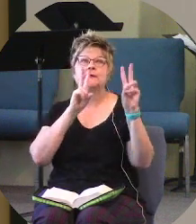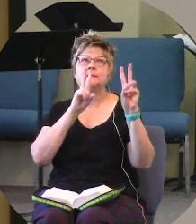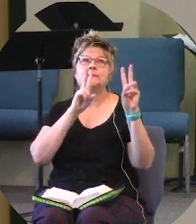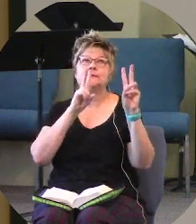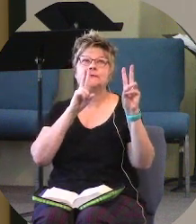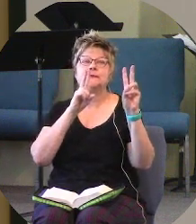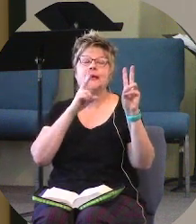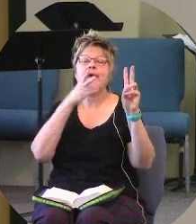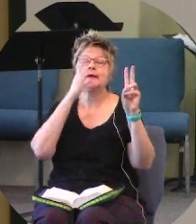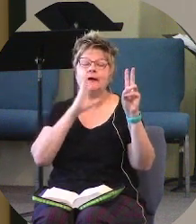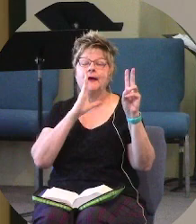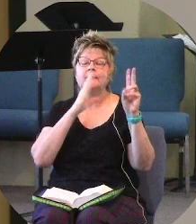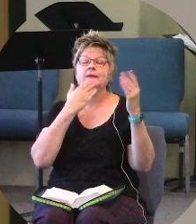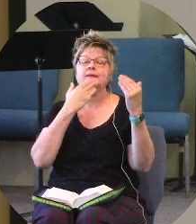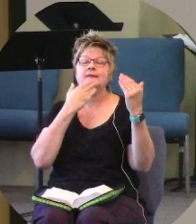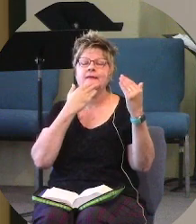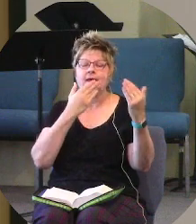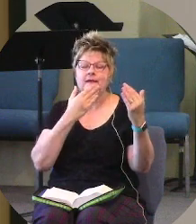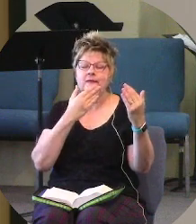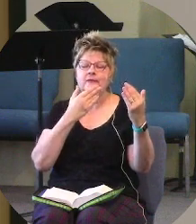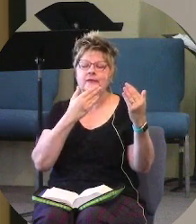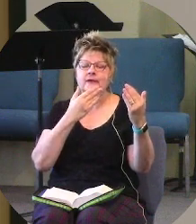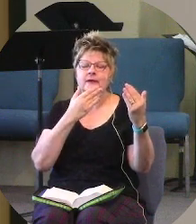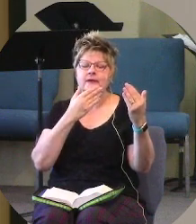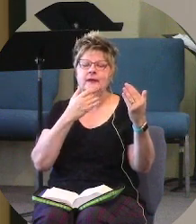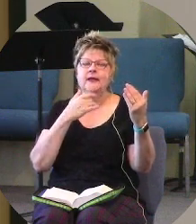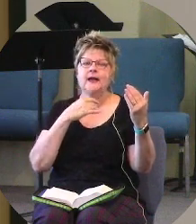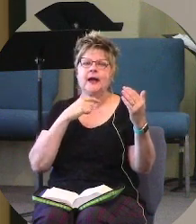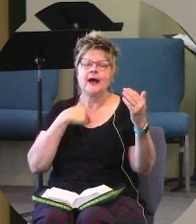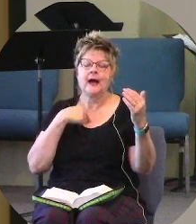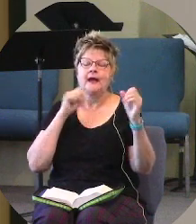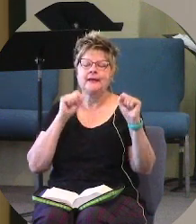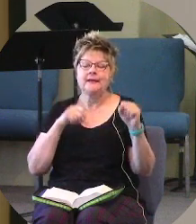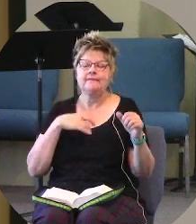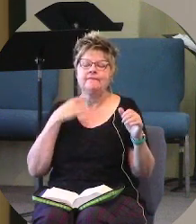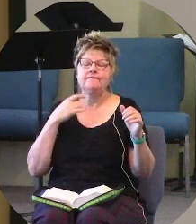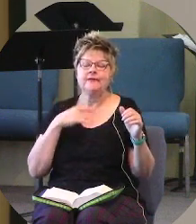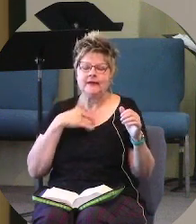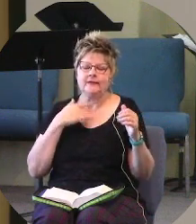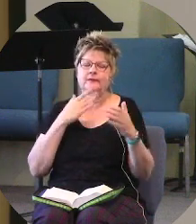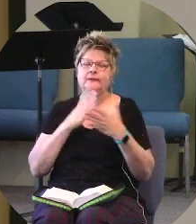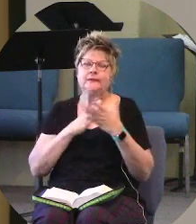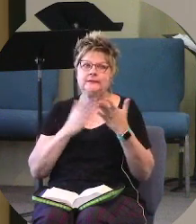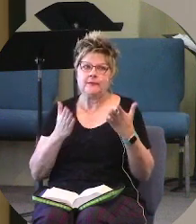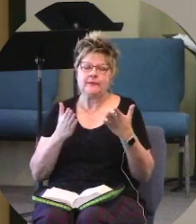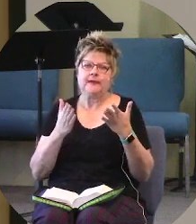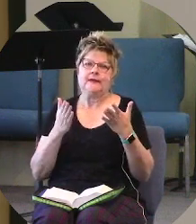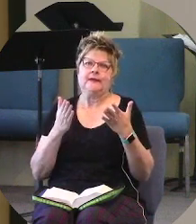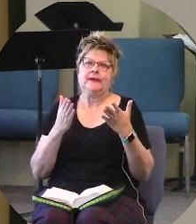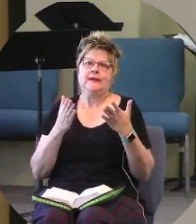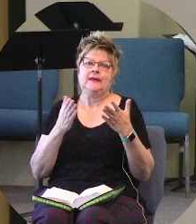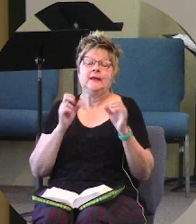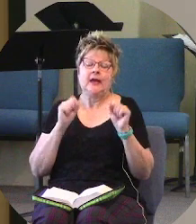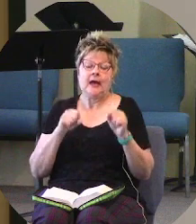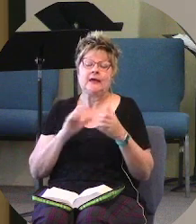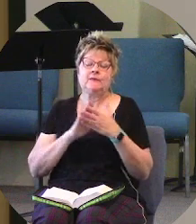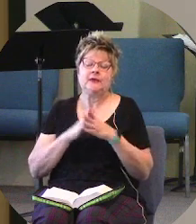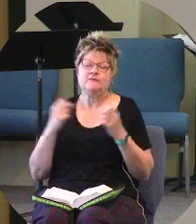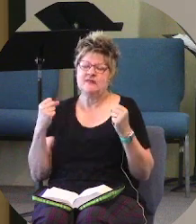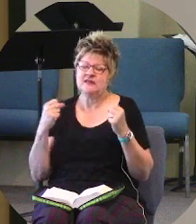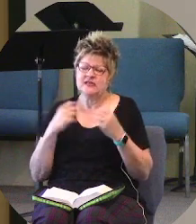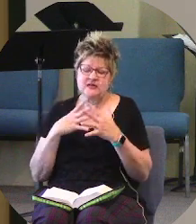God, and we say, God, thank you that I can feel anything. Thank you that I can be angry. Thank